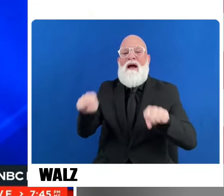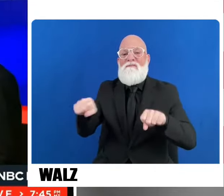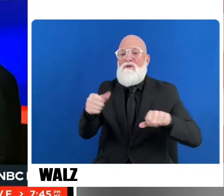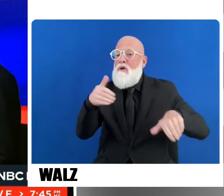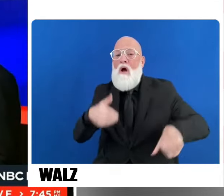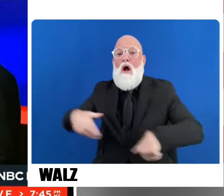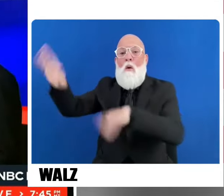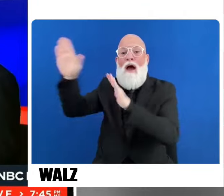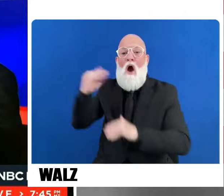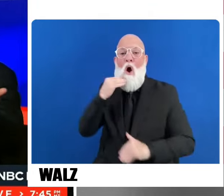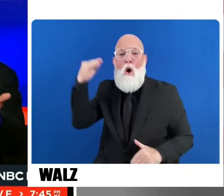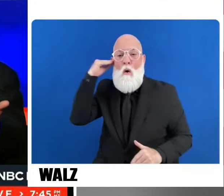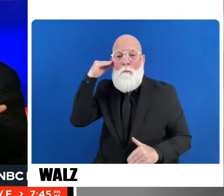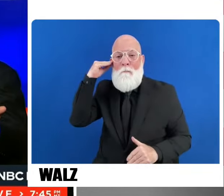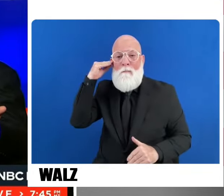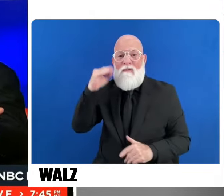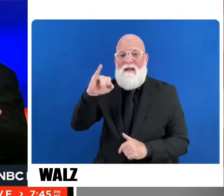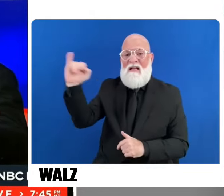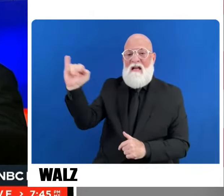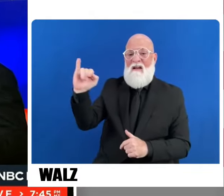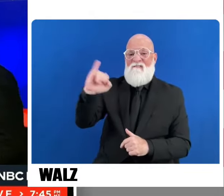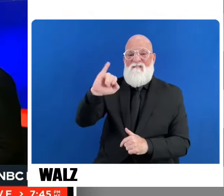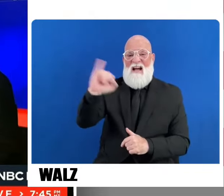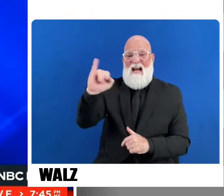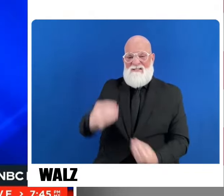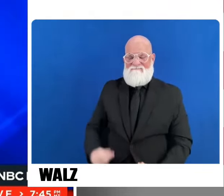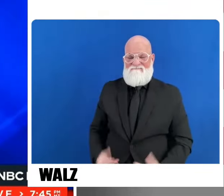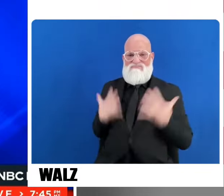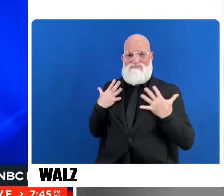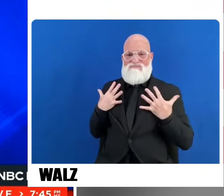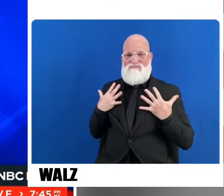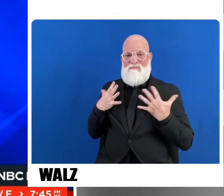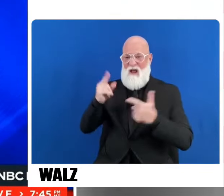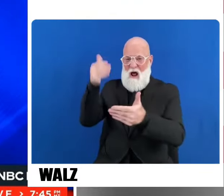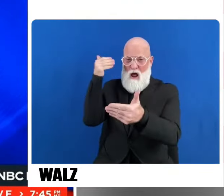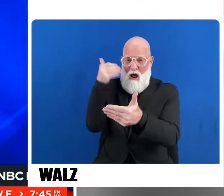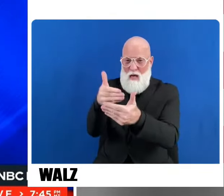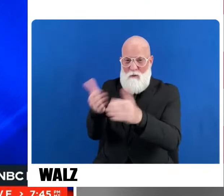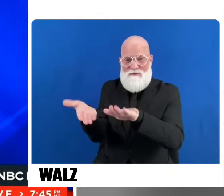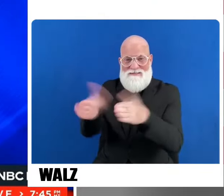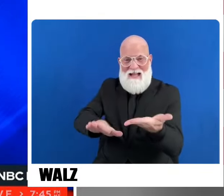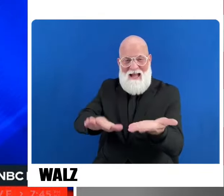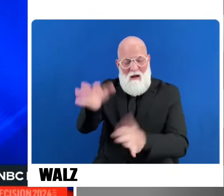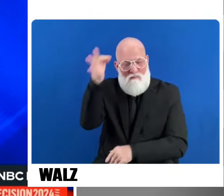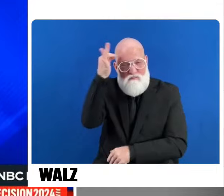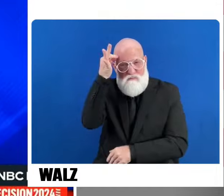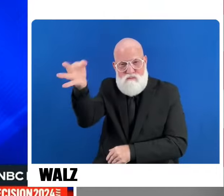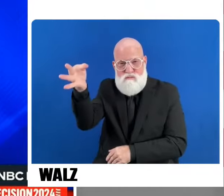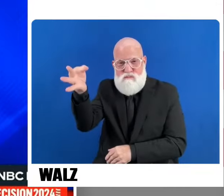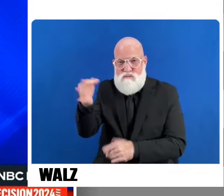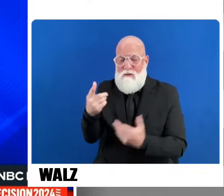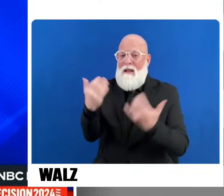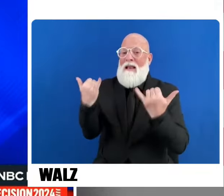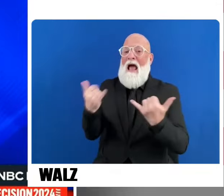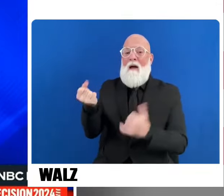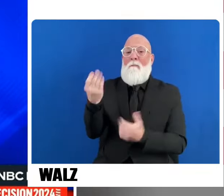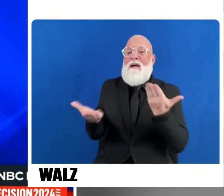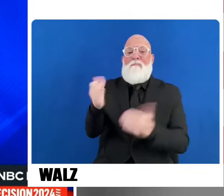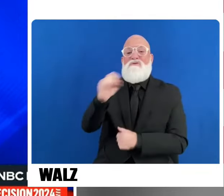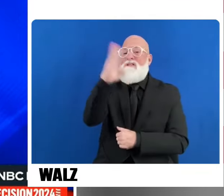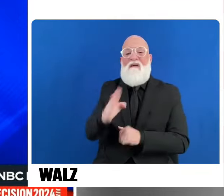difficulty having children. Or in Kentucky, Hadley Duvall, a 12-year-old child raped and impregnated by her